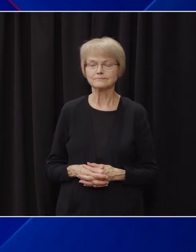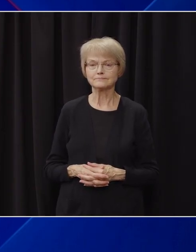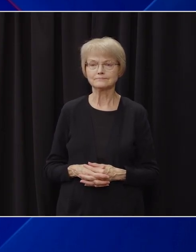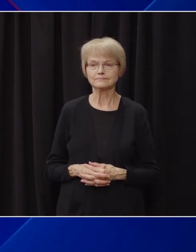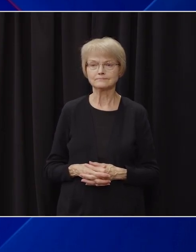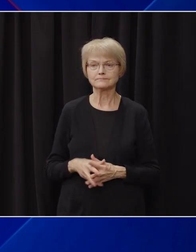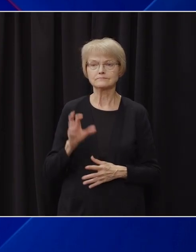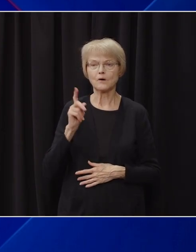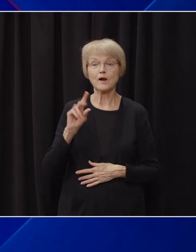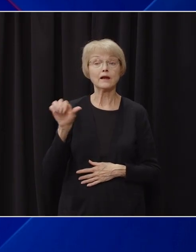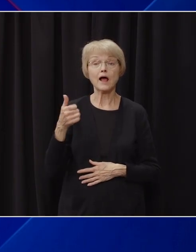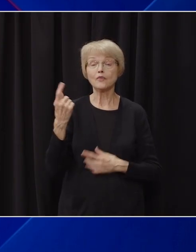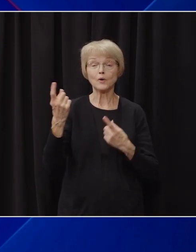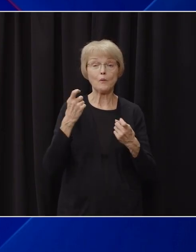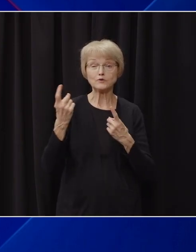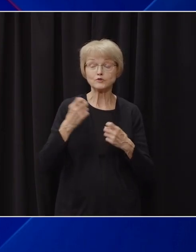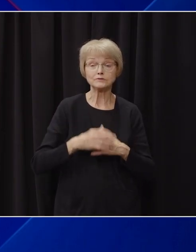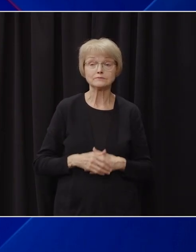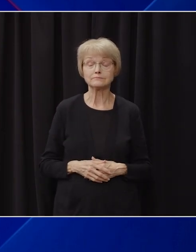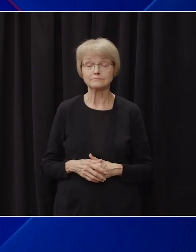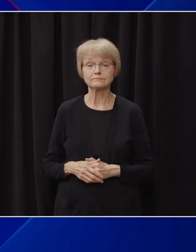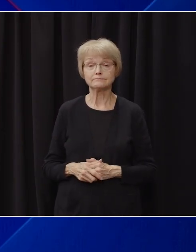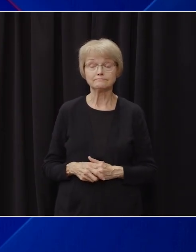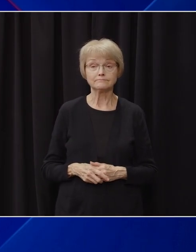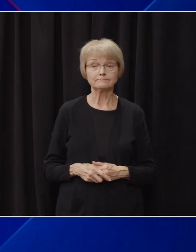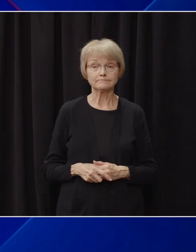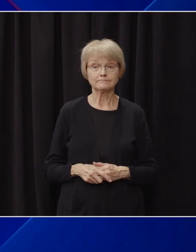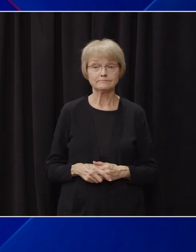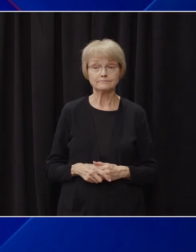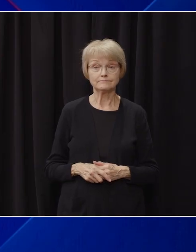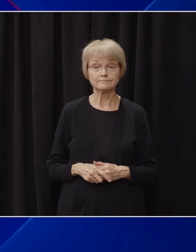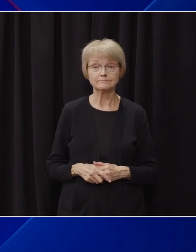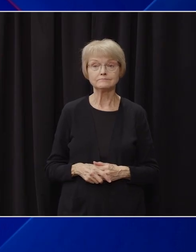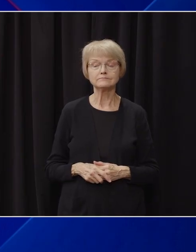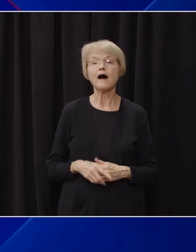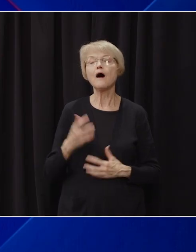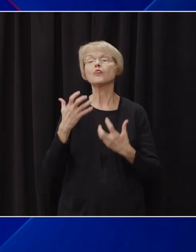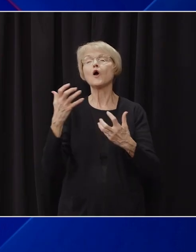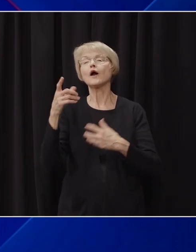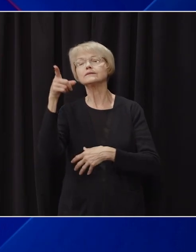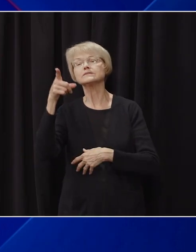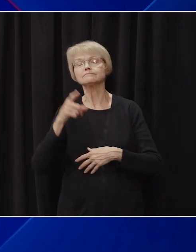All right, any other questions? Oh, we've got one in the audience.